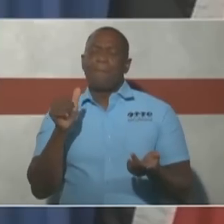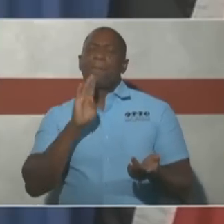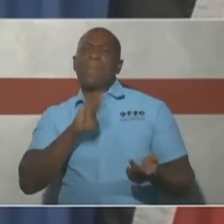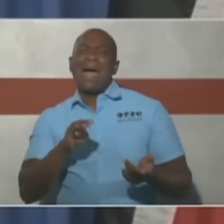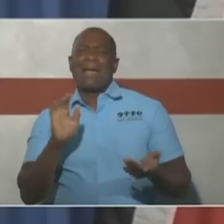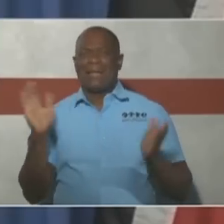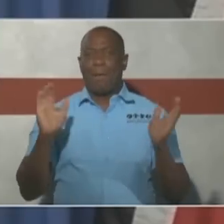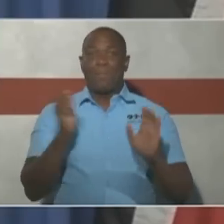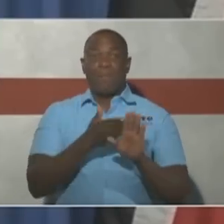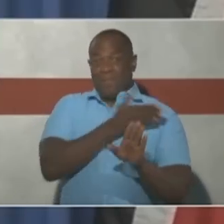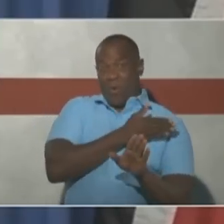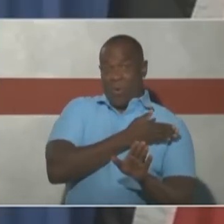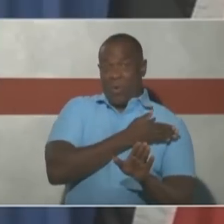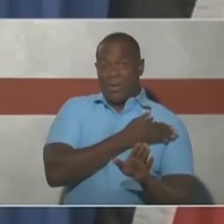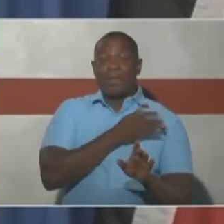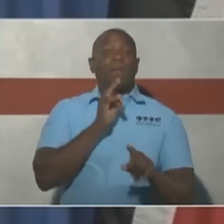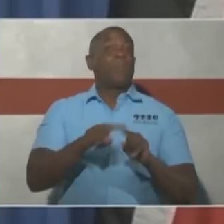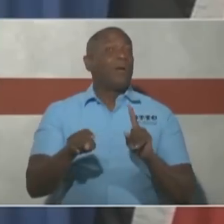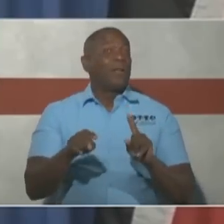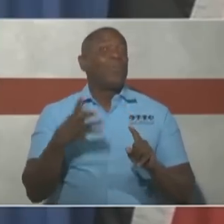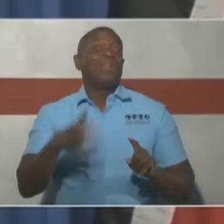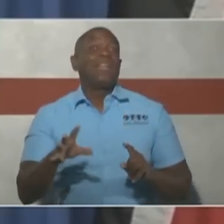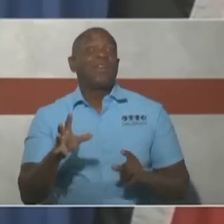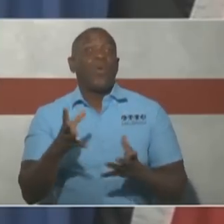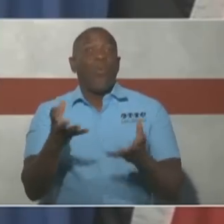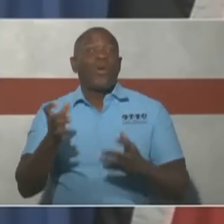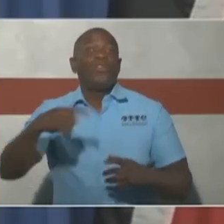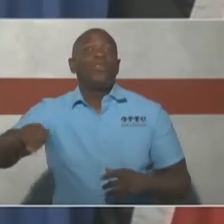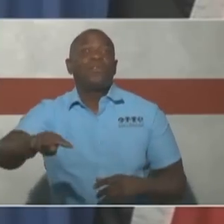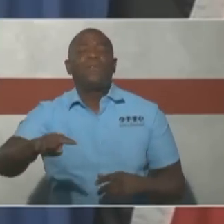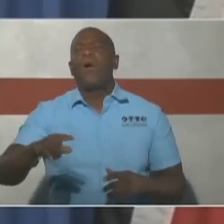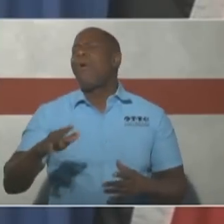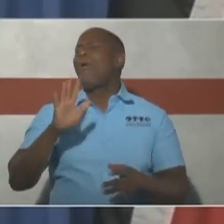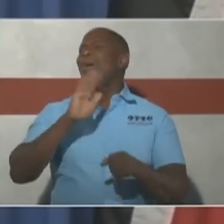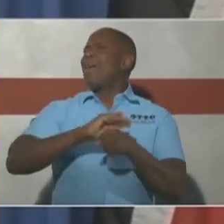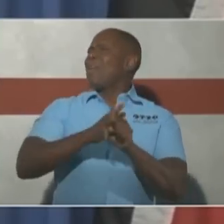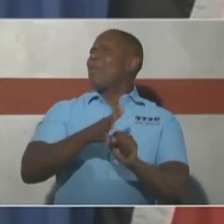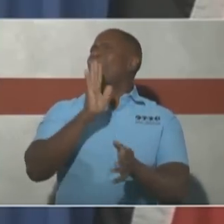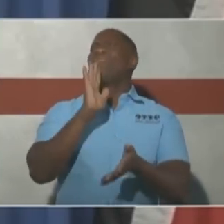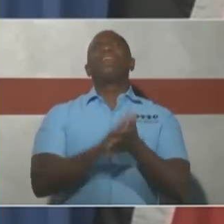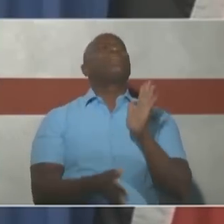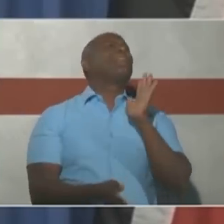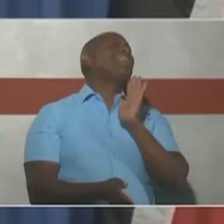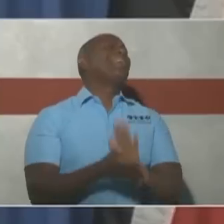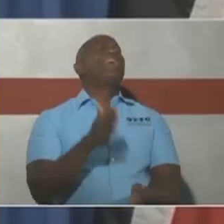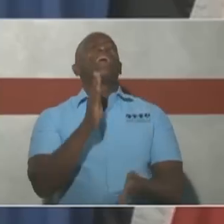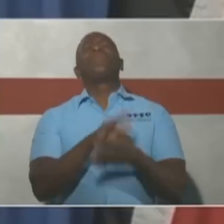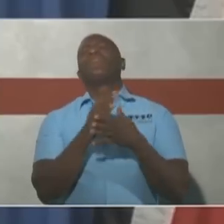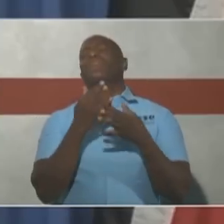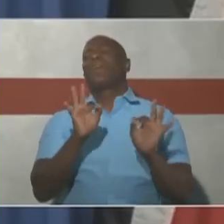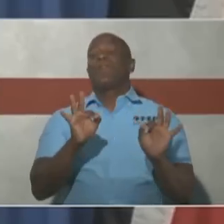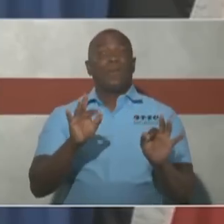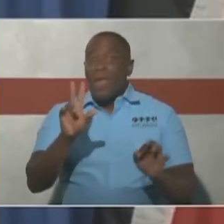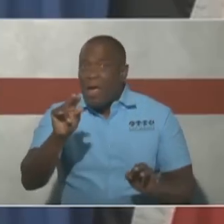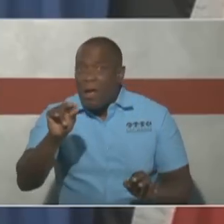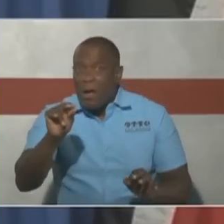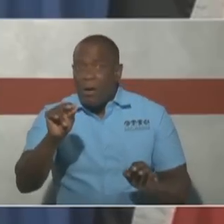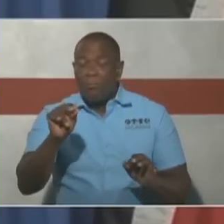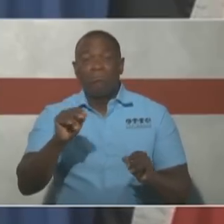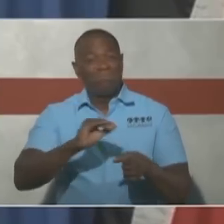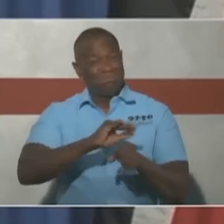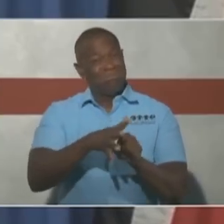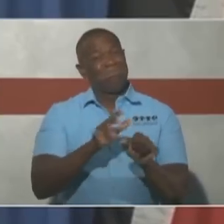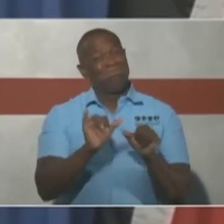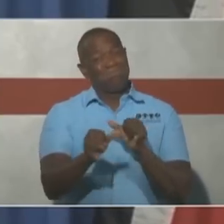Delta. But we didn't want you to shut off the idea that the pandemic was a thing of the past that we will now only read about in